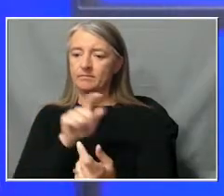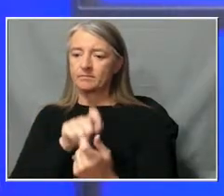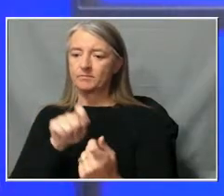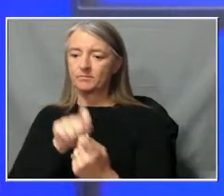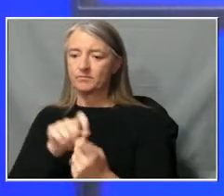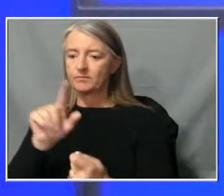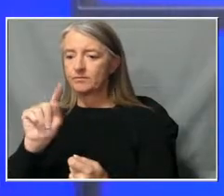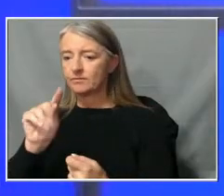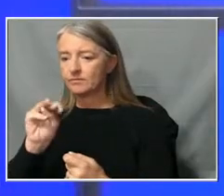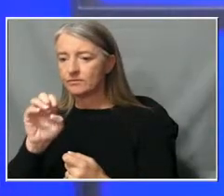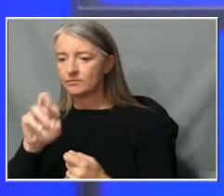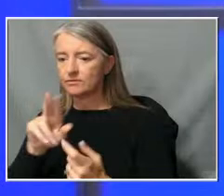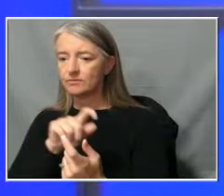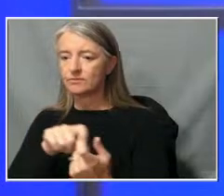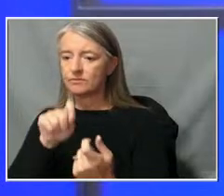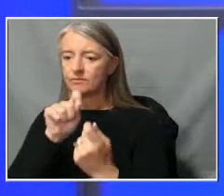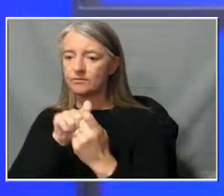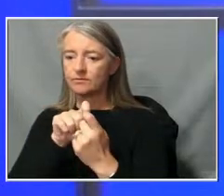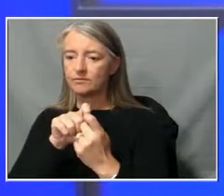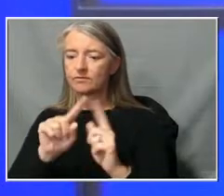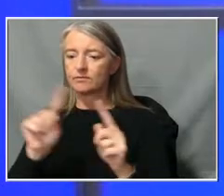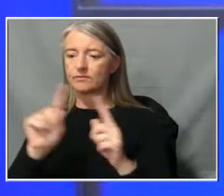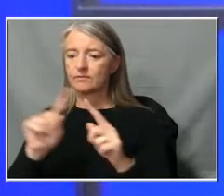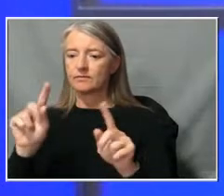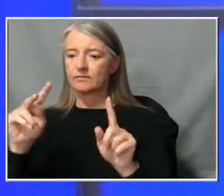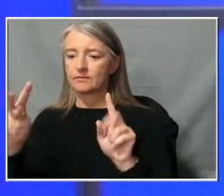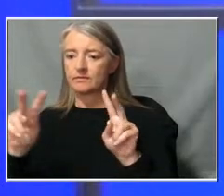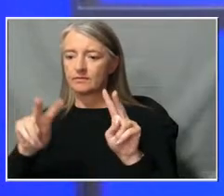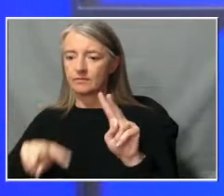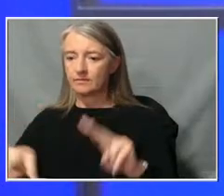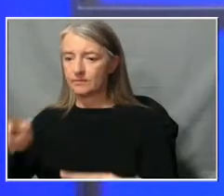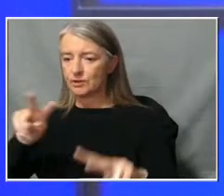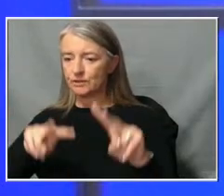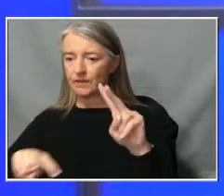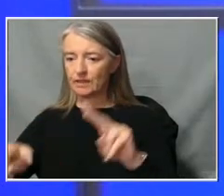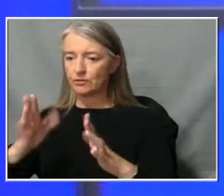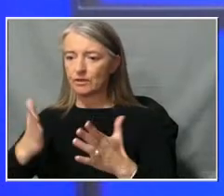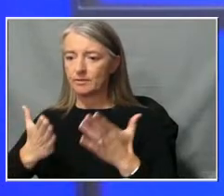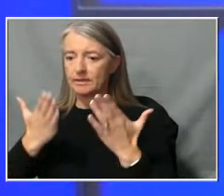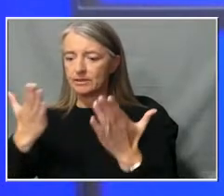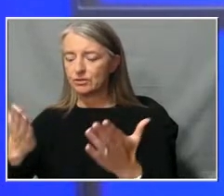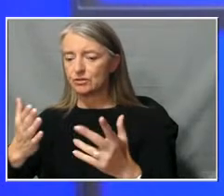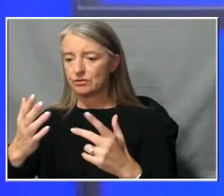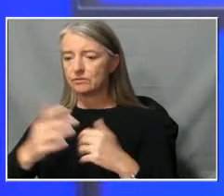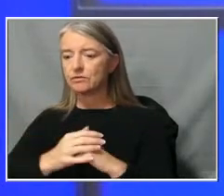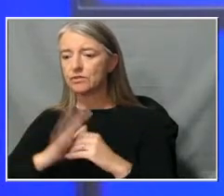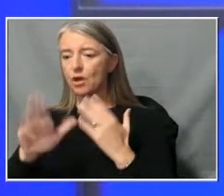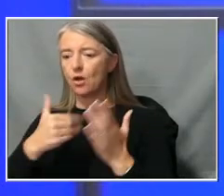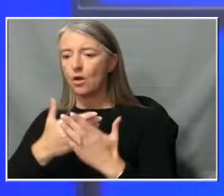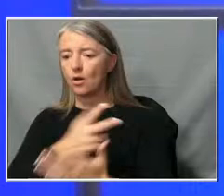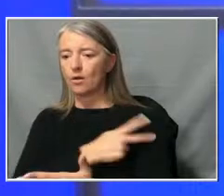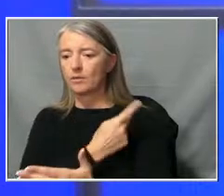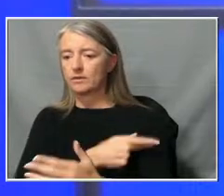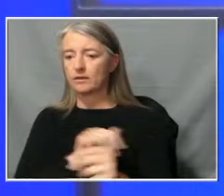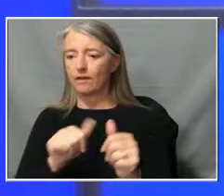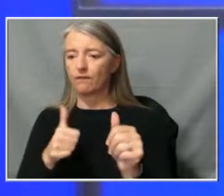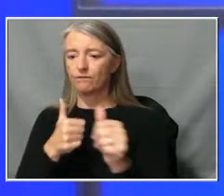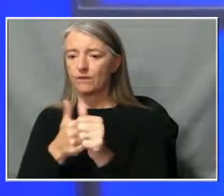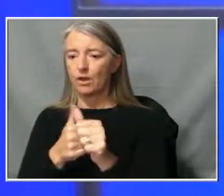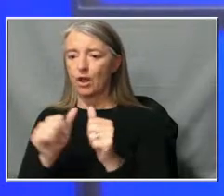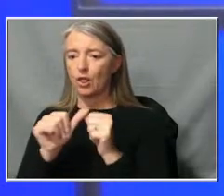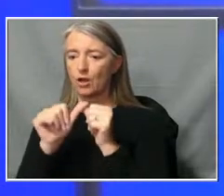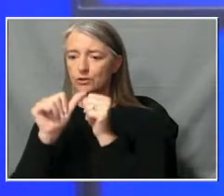There are different kind of surveillance recommendations that we may make, but all patients are followed